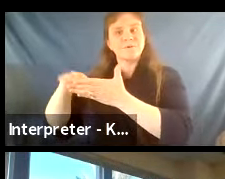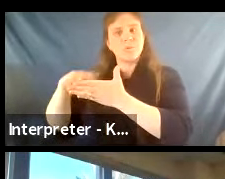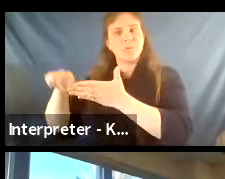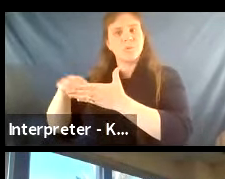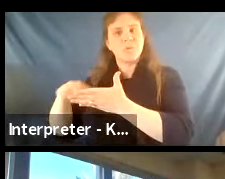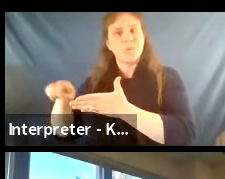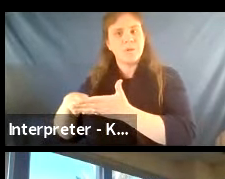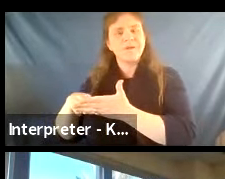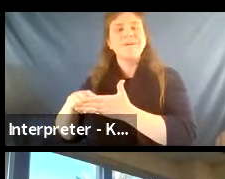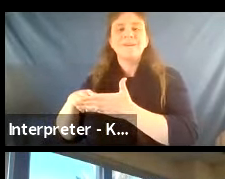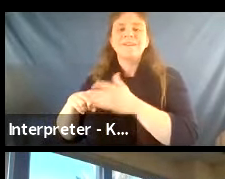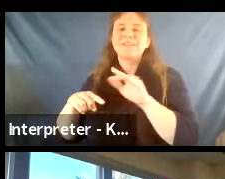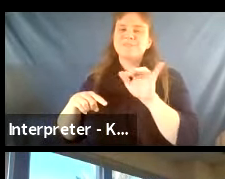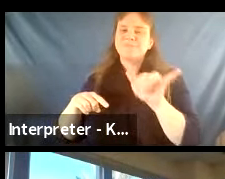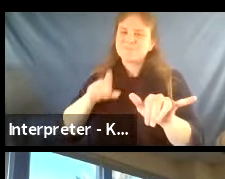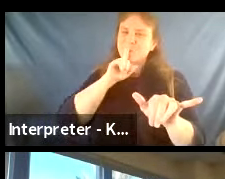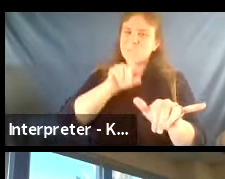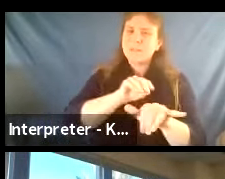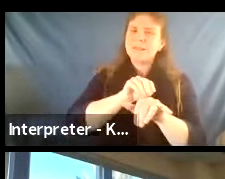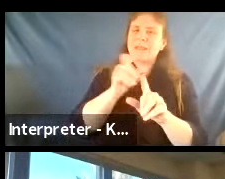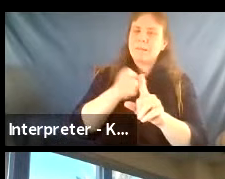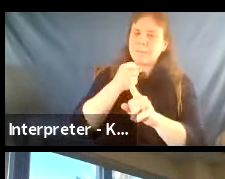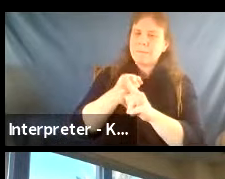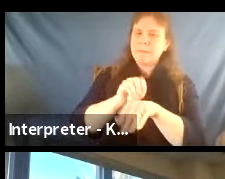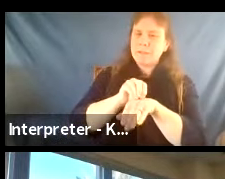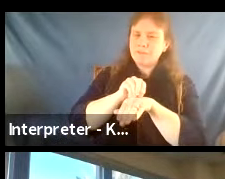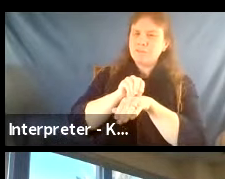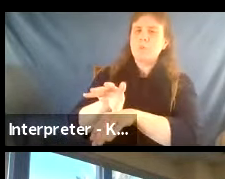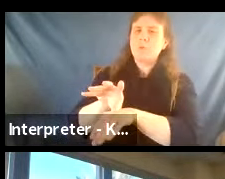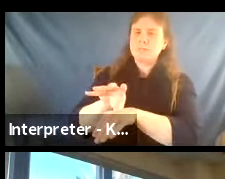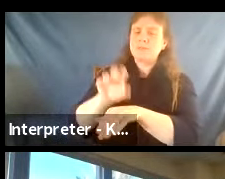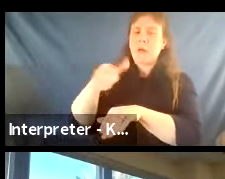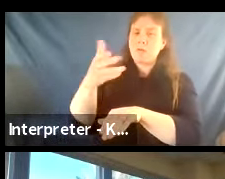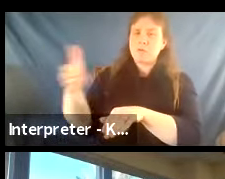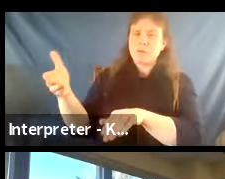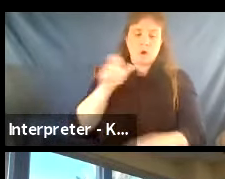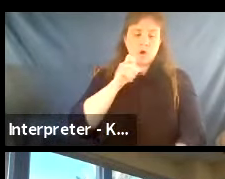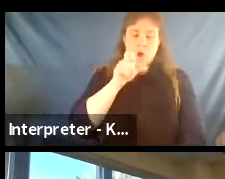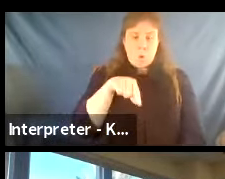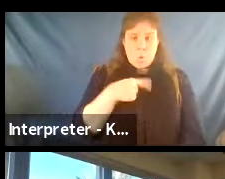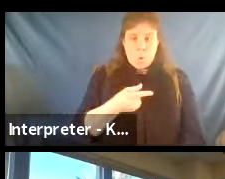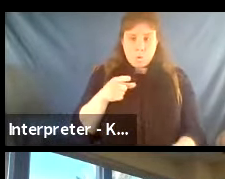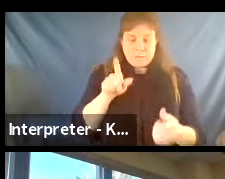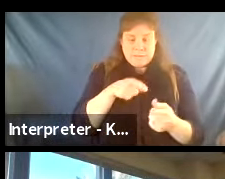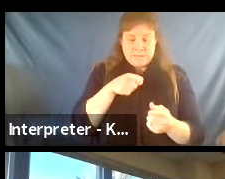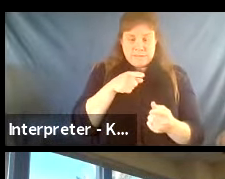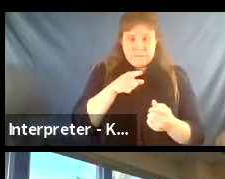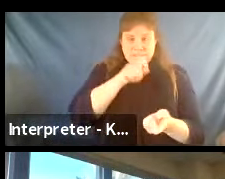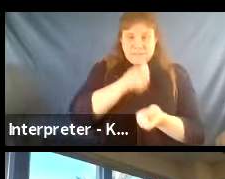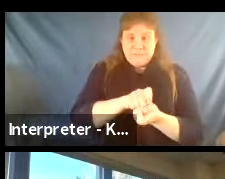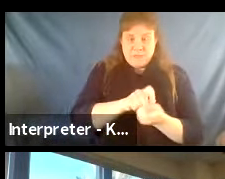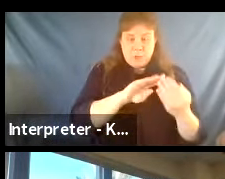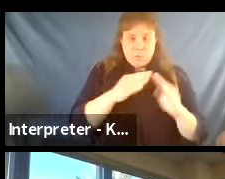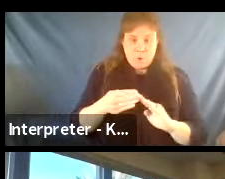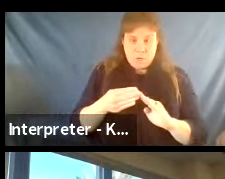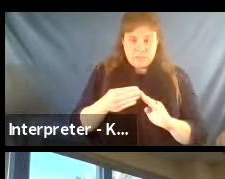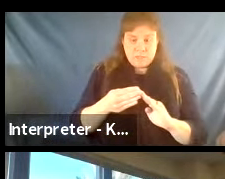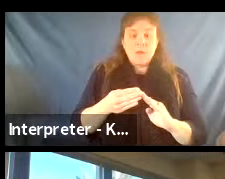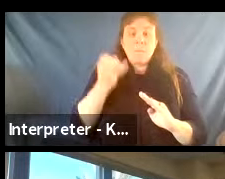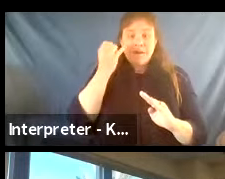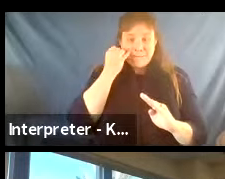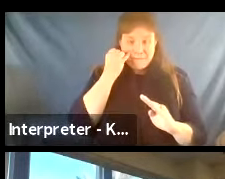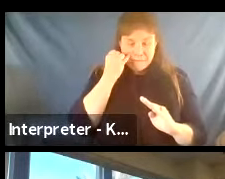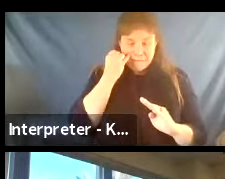an impact that goes way beyond the actual communities that are impacted as well. So it really affects the